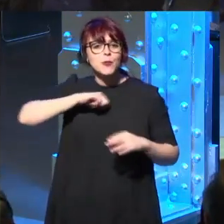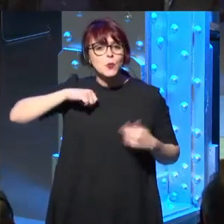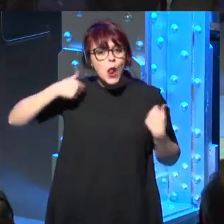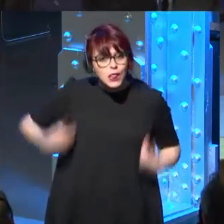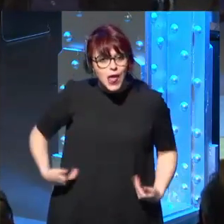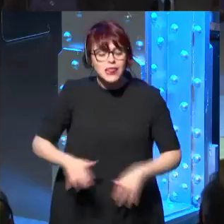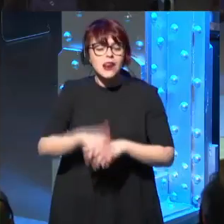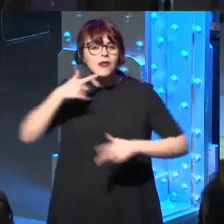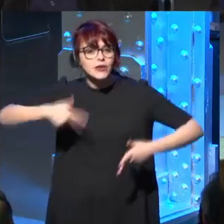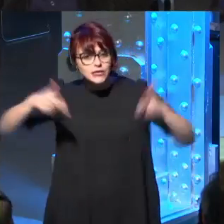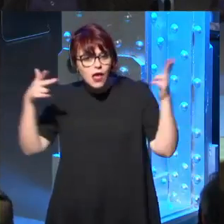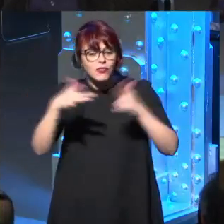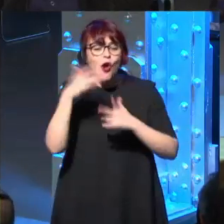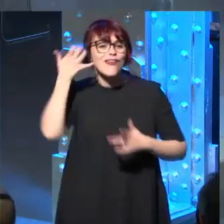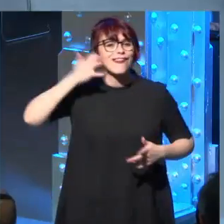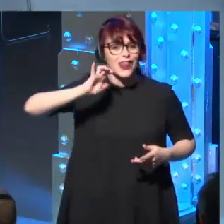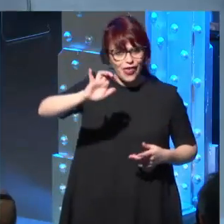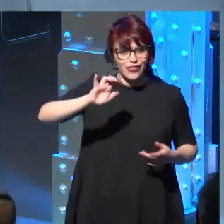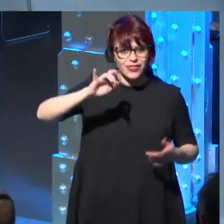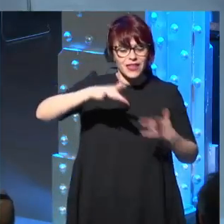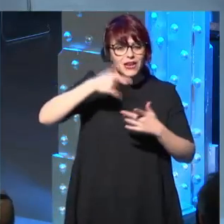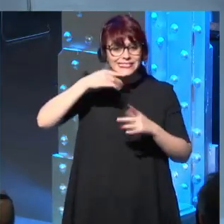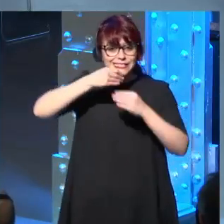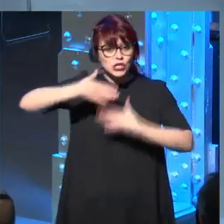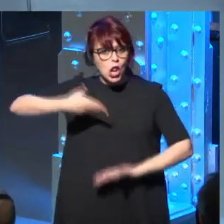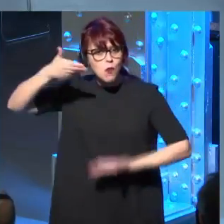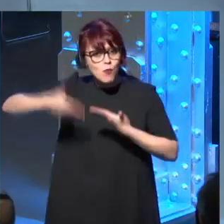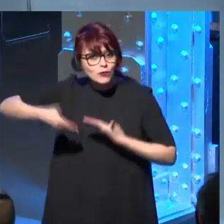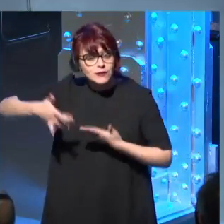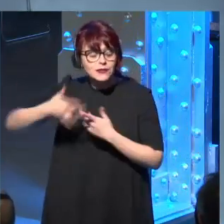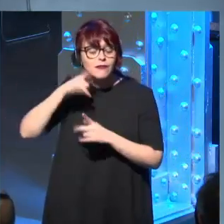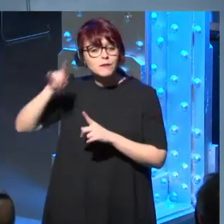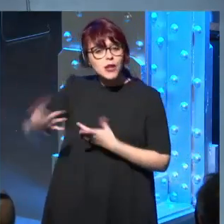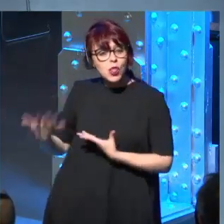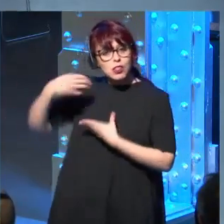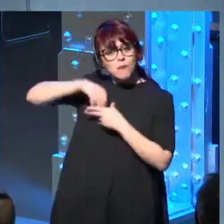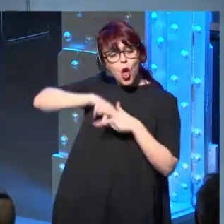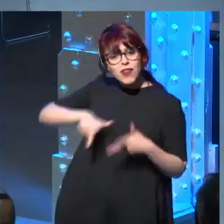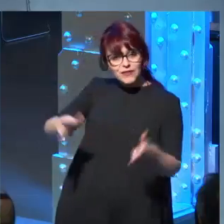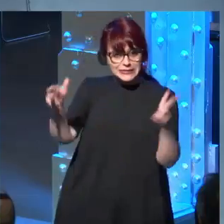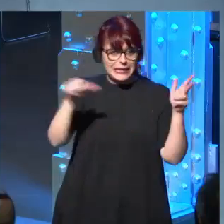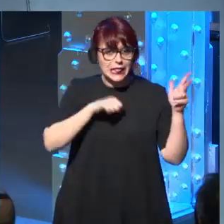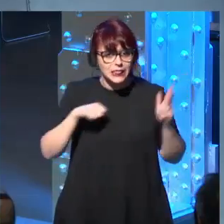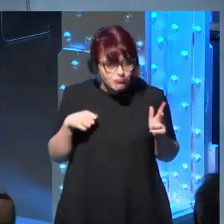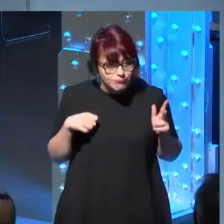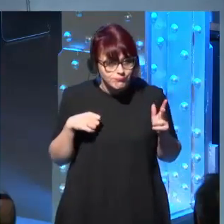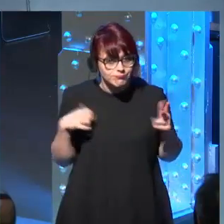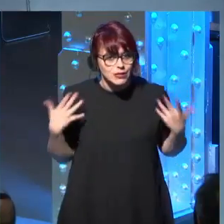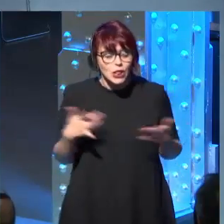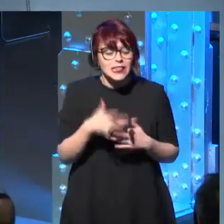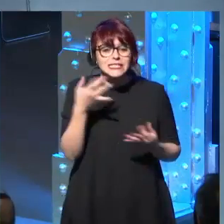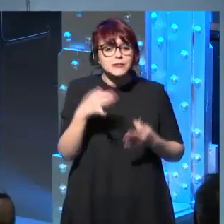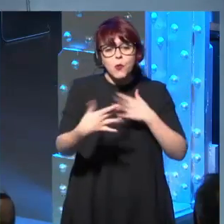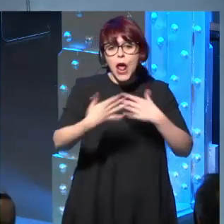freedom, originality, weight of history, and our freedom. This is what a novel should do,